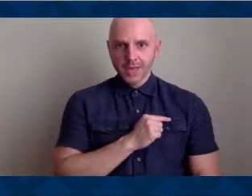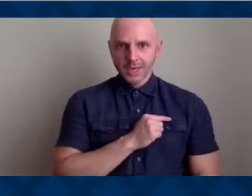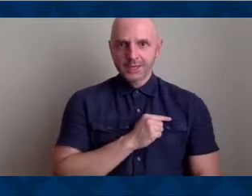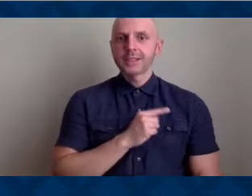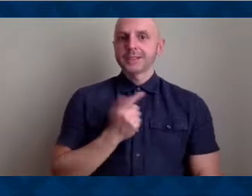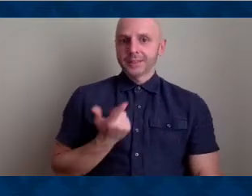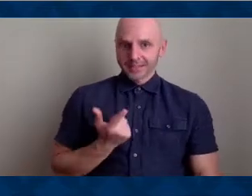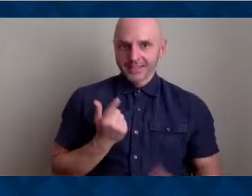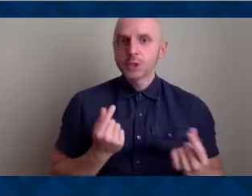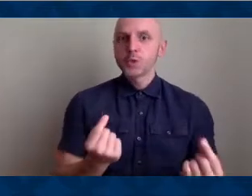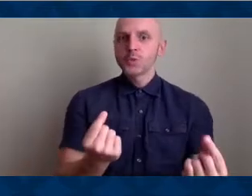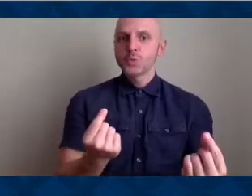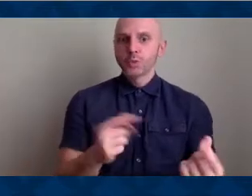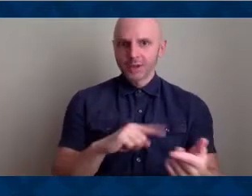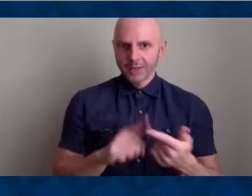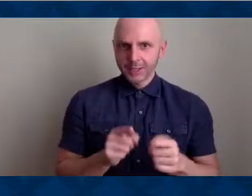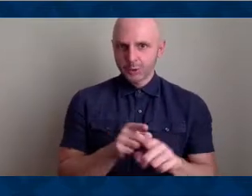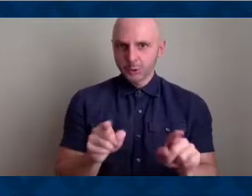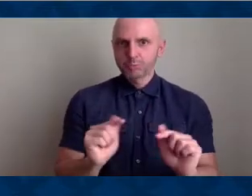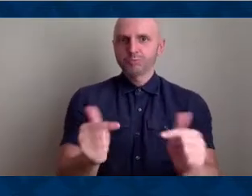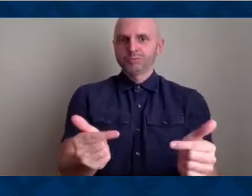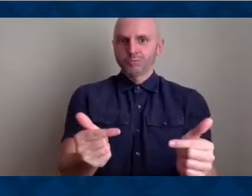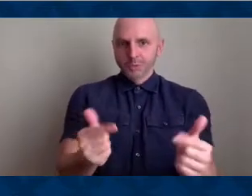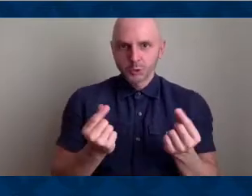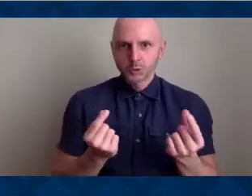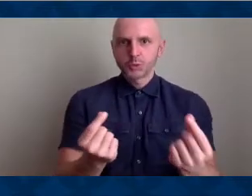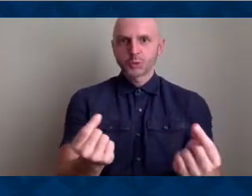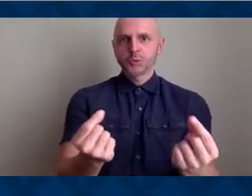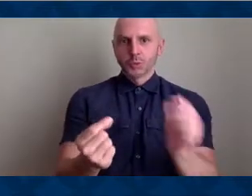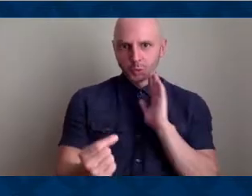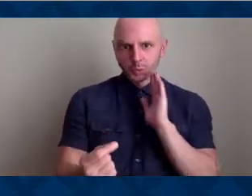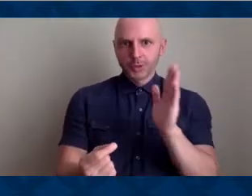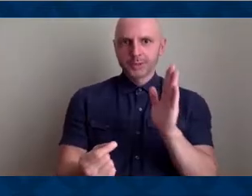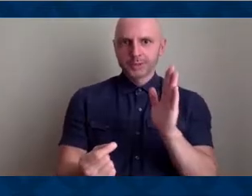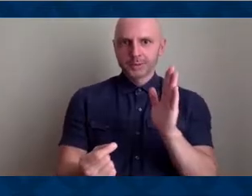so I want to pause and thank you all for your